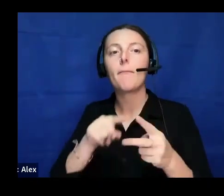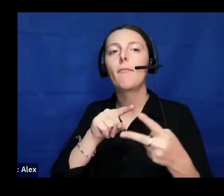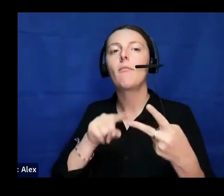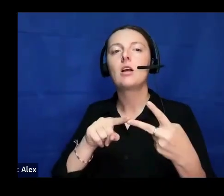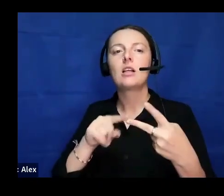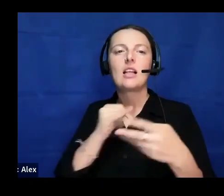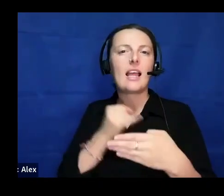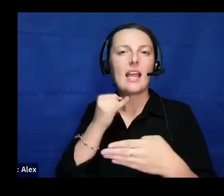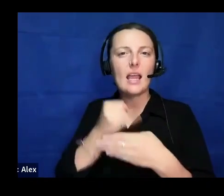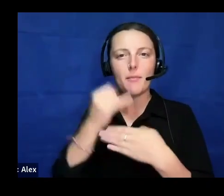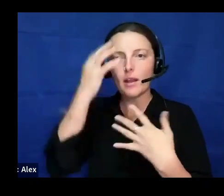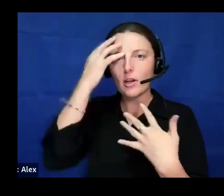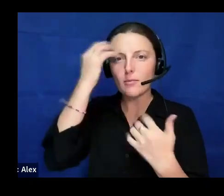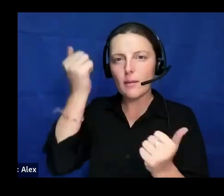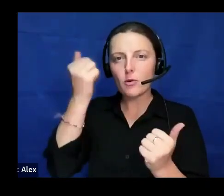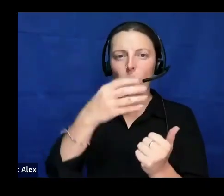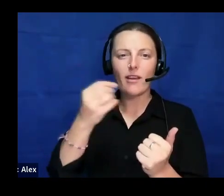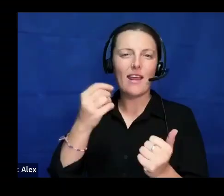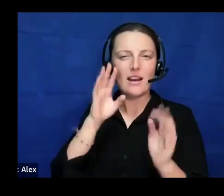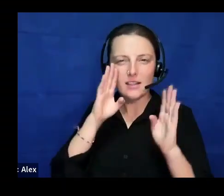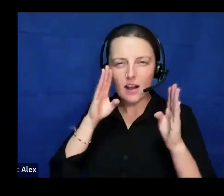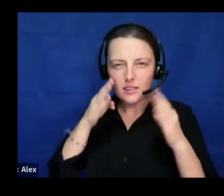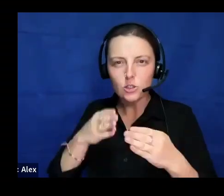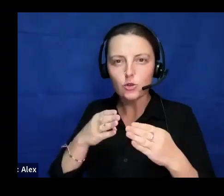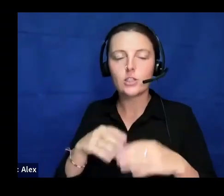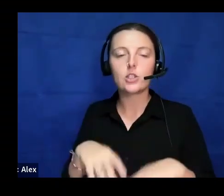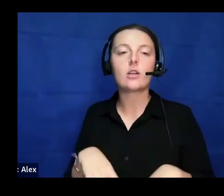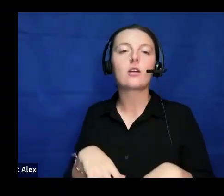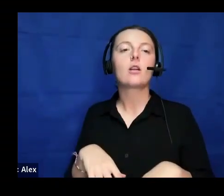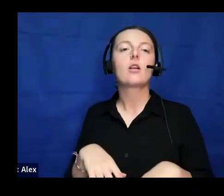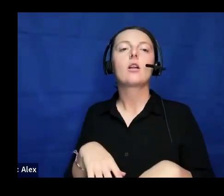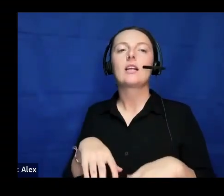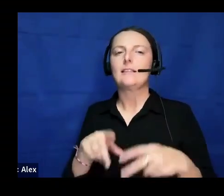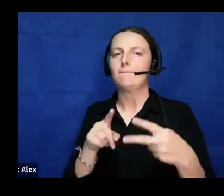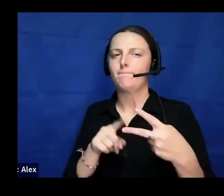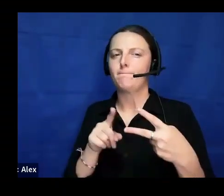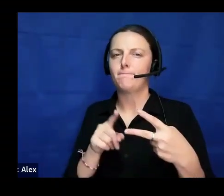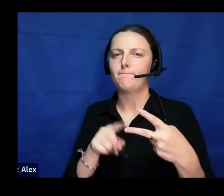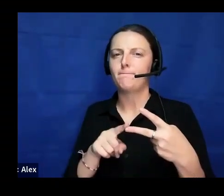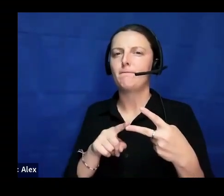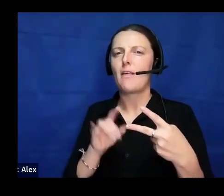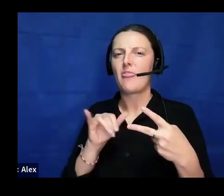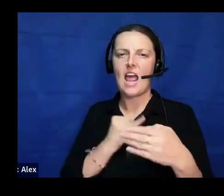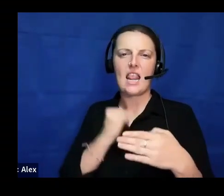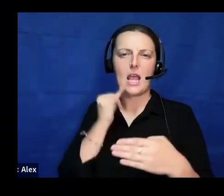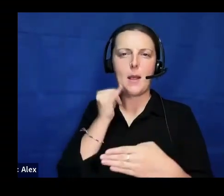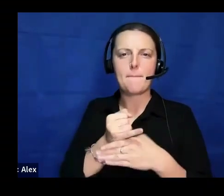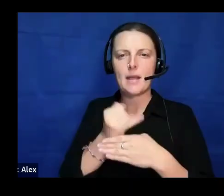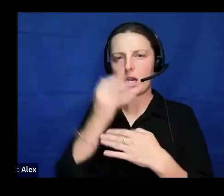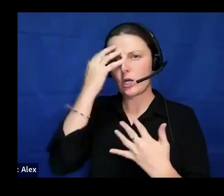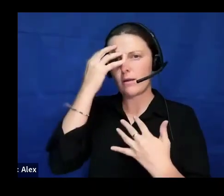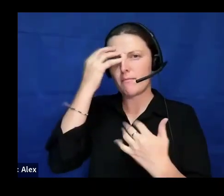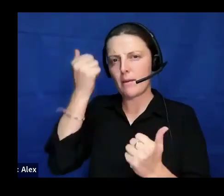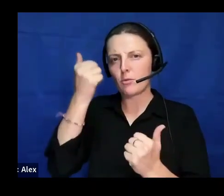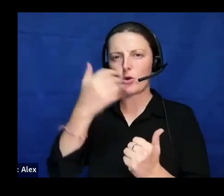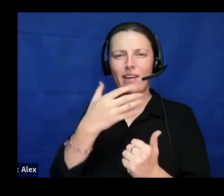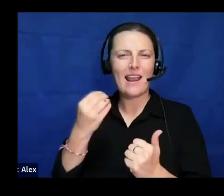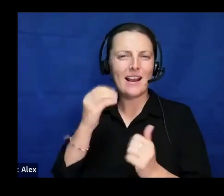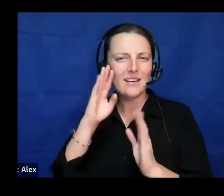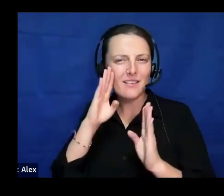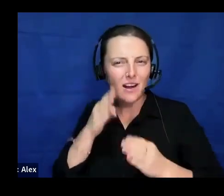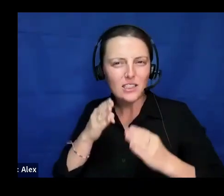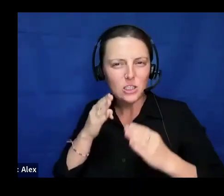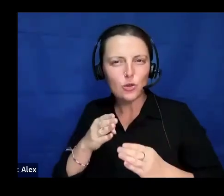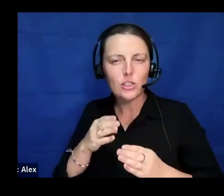concentration. One important note around impaired memory and concentration is that sometimes these symptoms